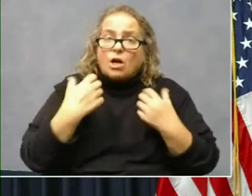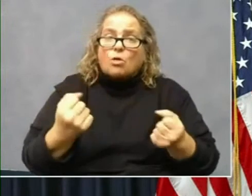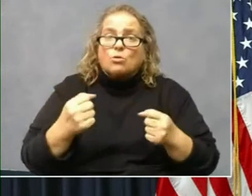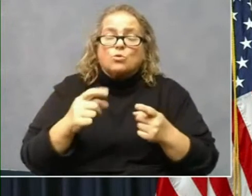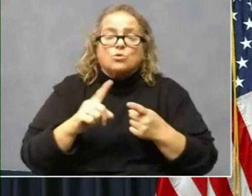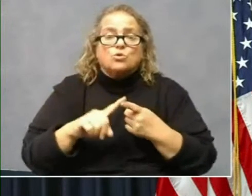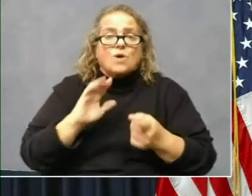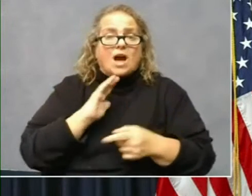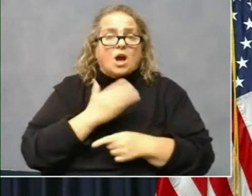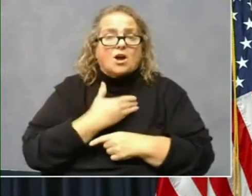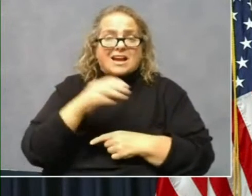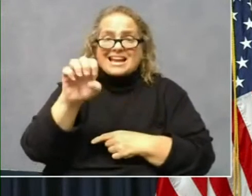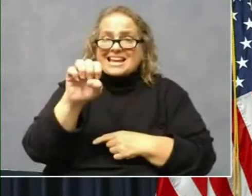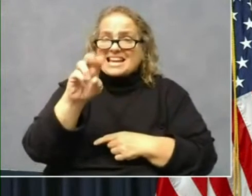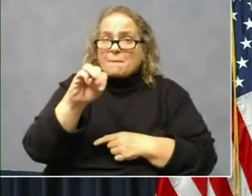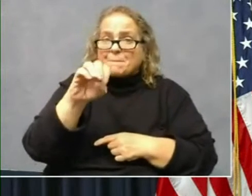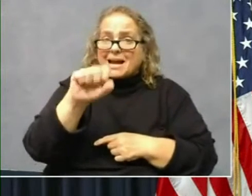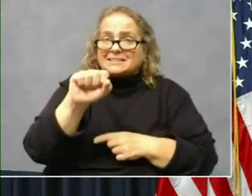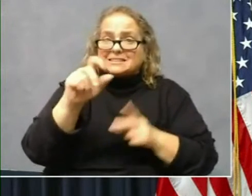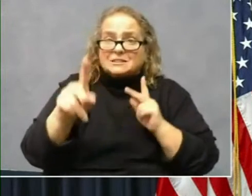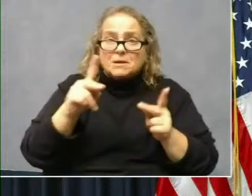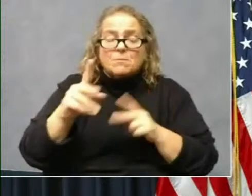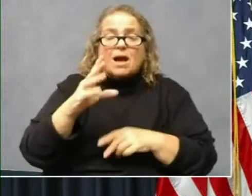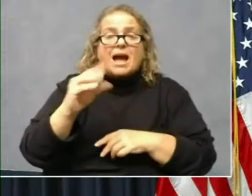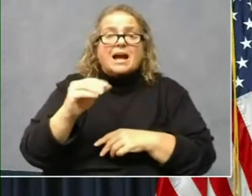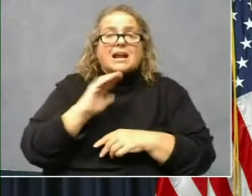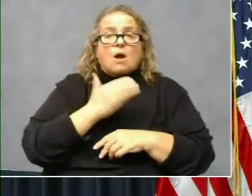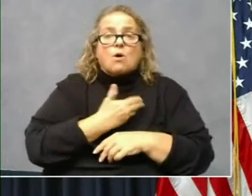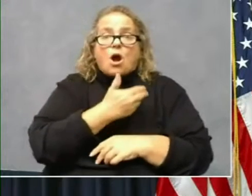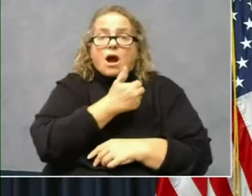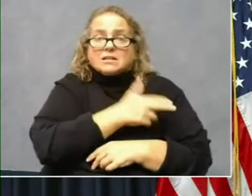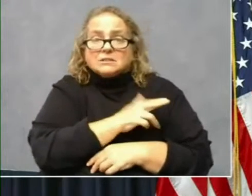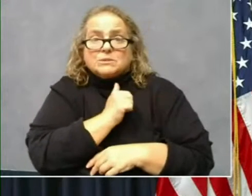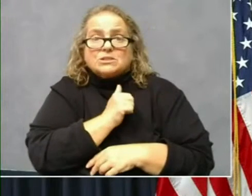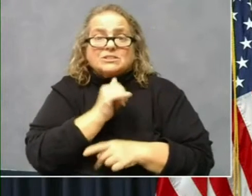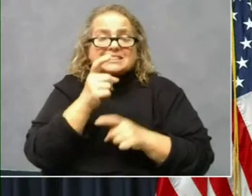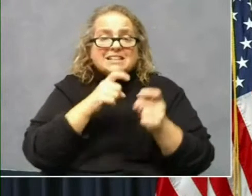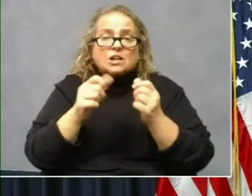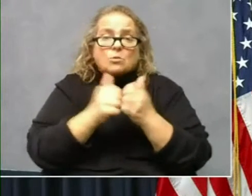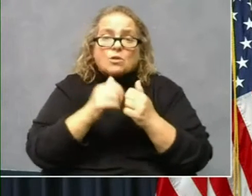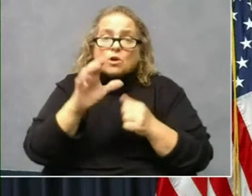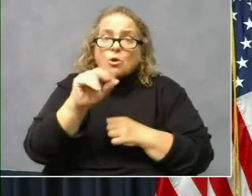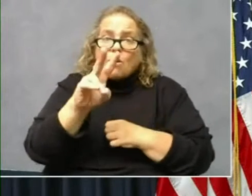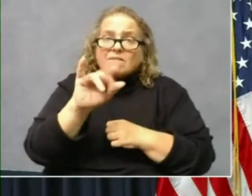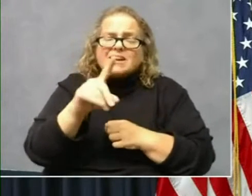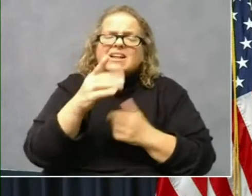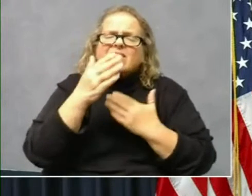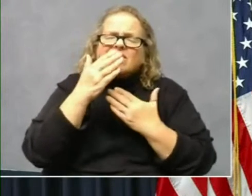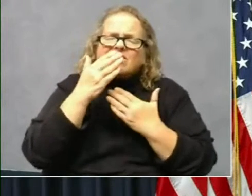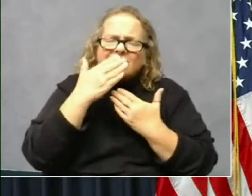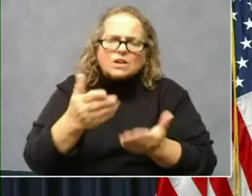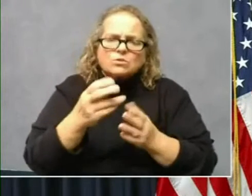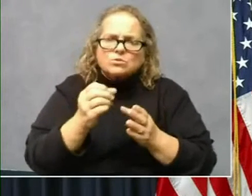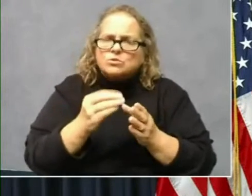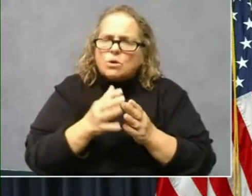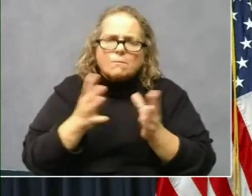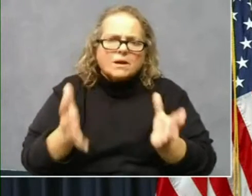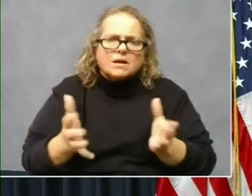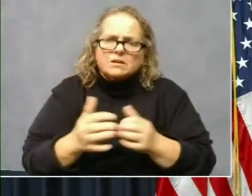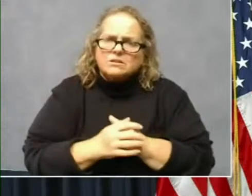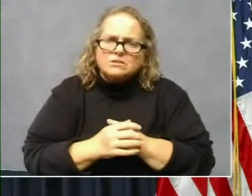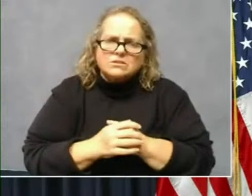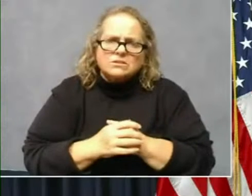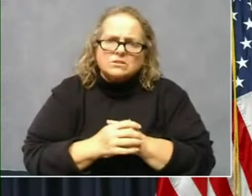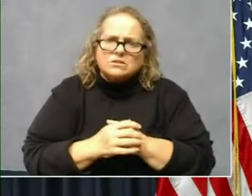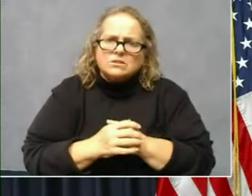EMS folks, to our people in our hospitals that are dealing with COVID, thank you so much. Kind of like the